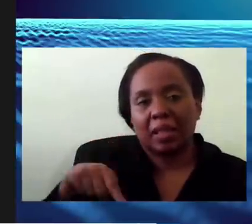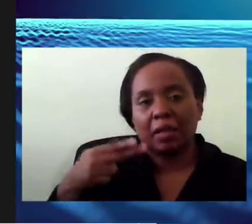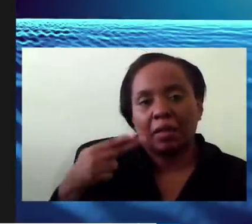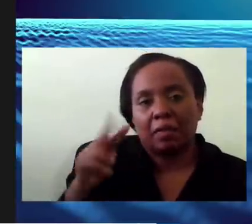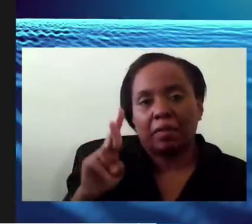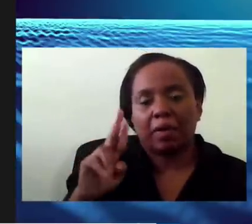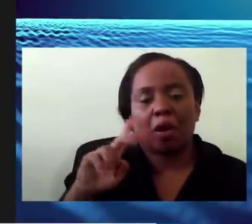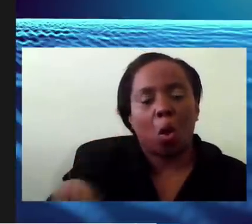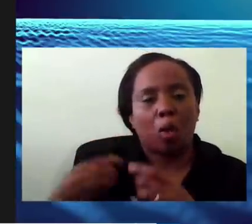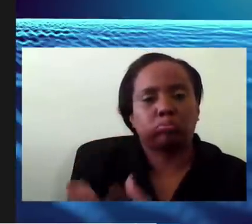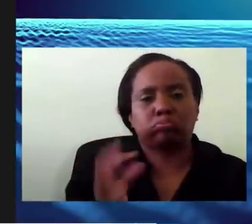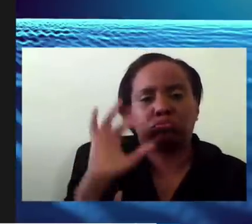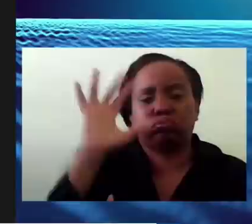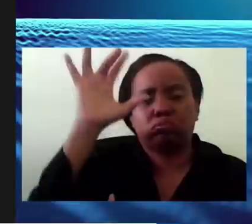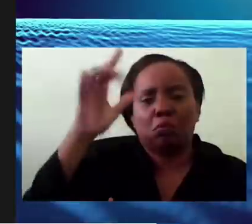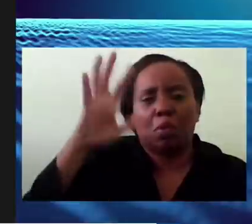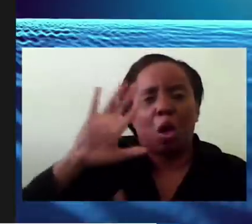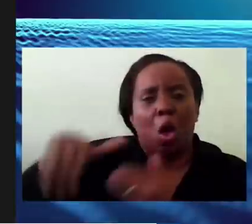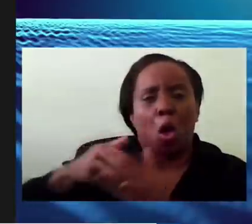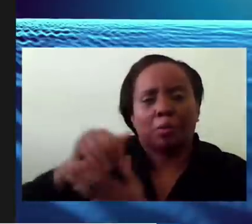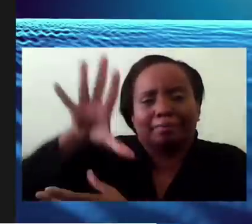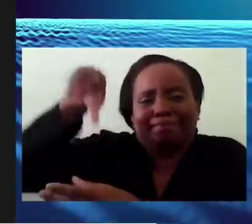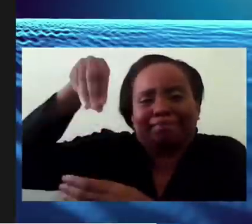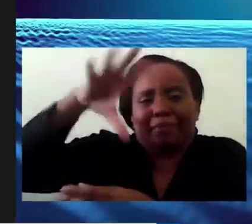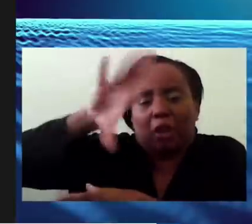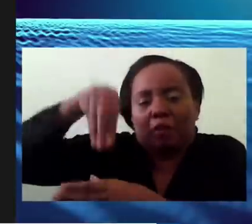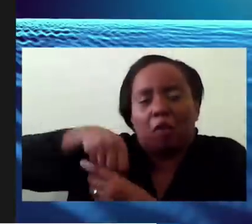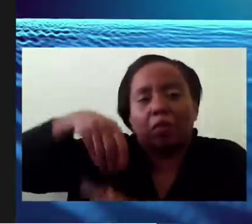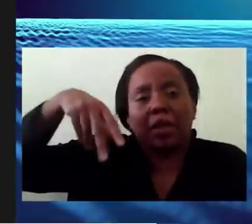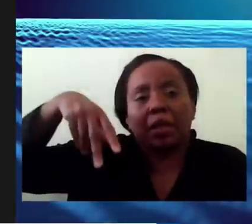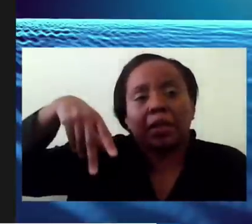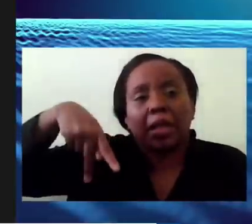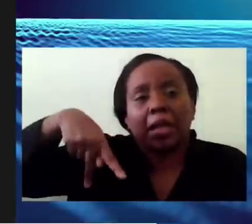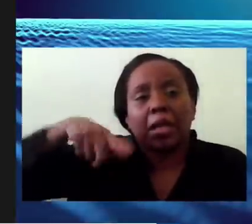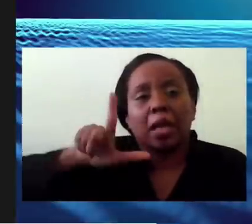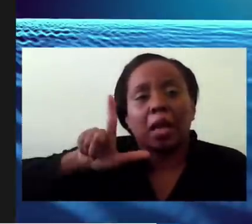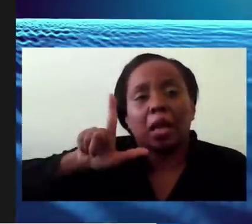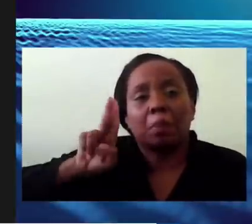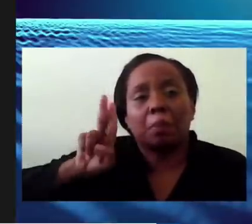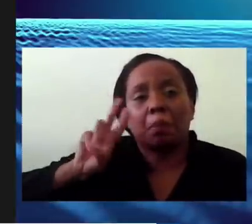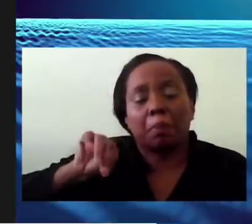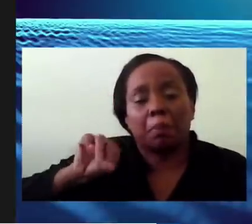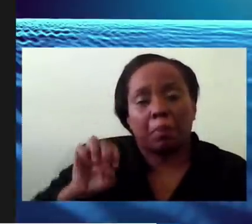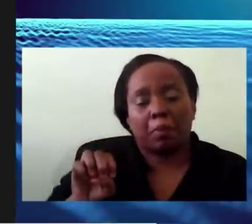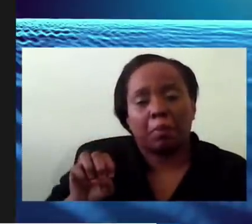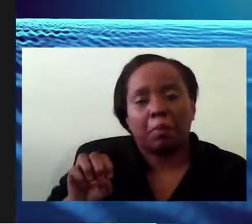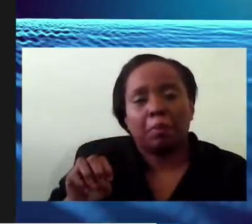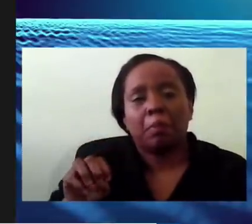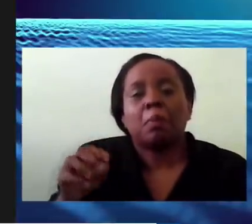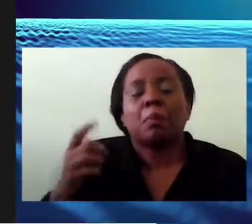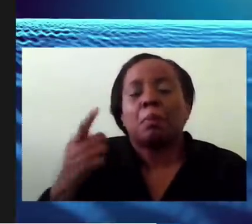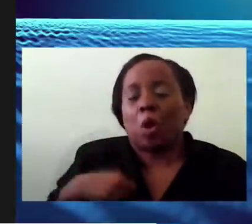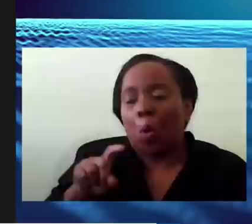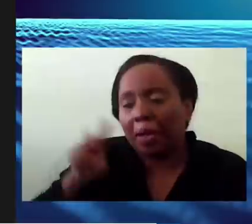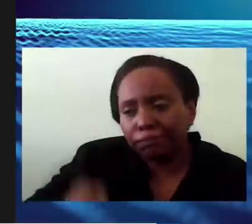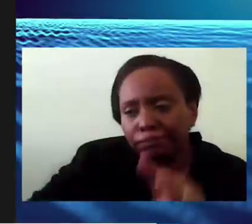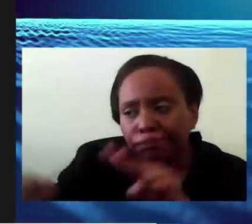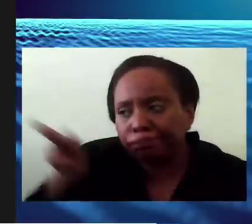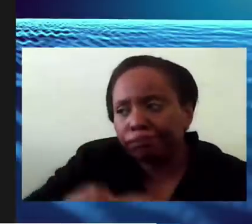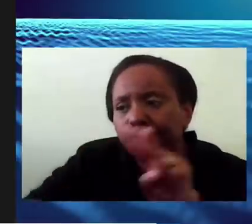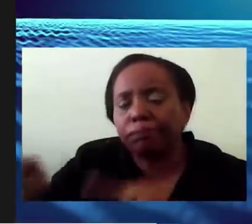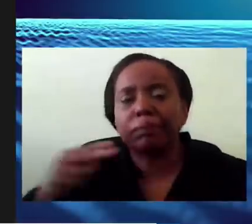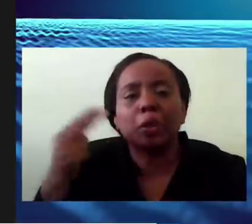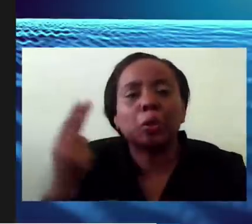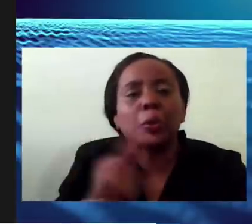being generated from the volcano. And this was done by a survey on the sea using an instrument